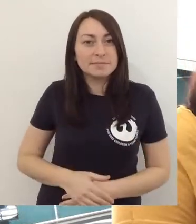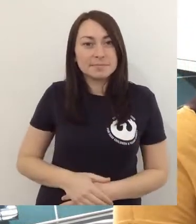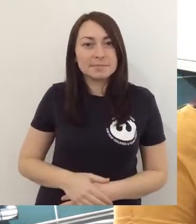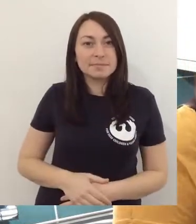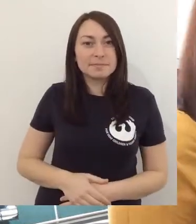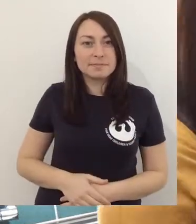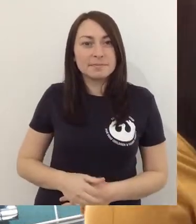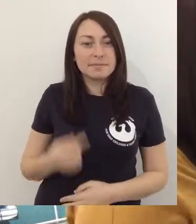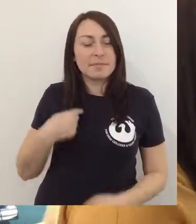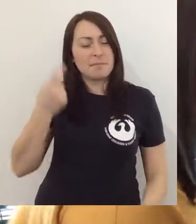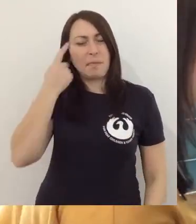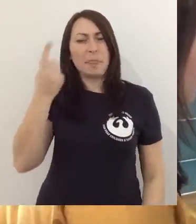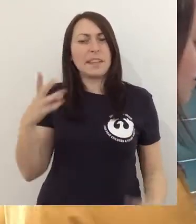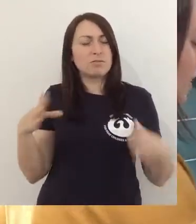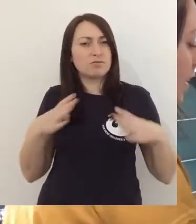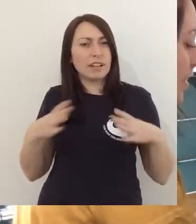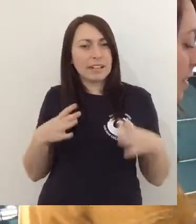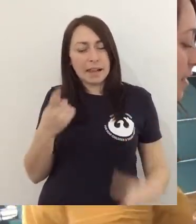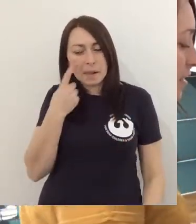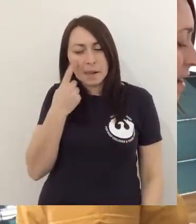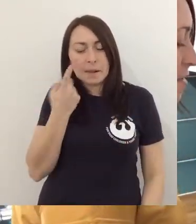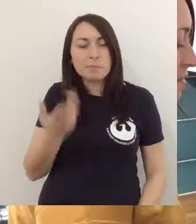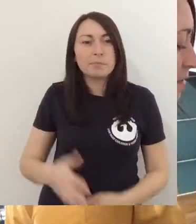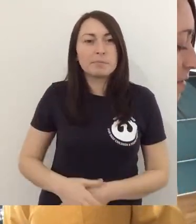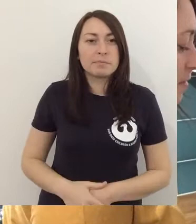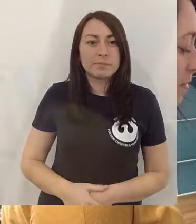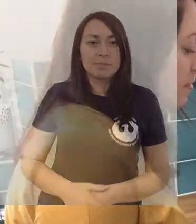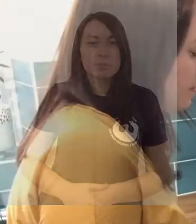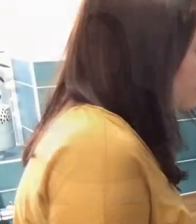So I think that's ready.